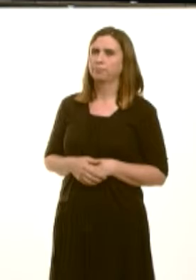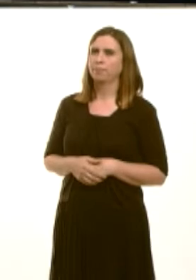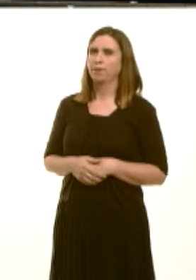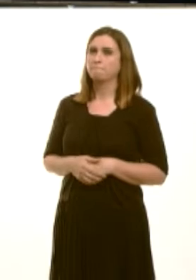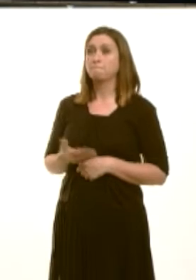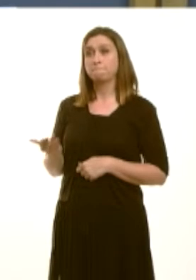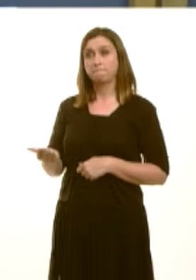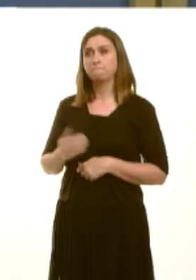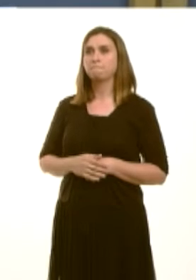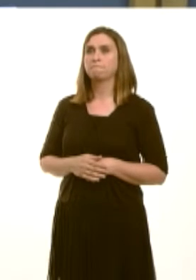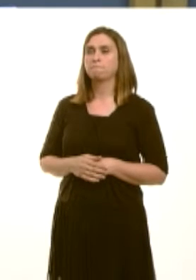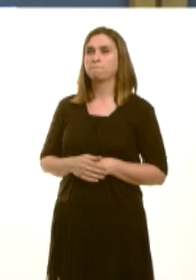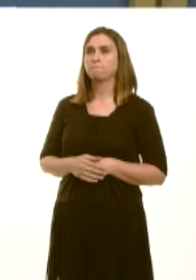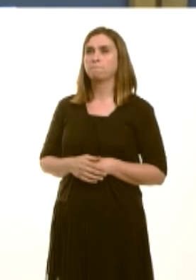Parrott.